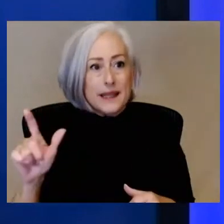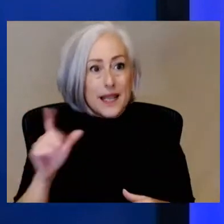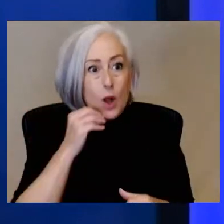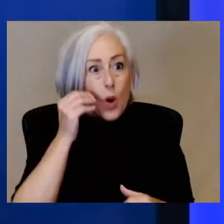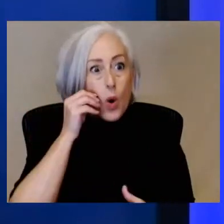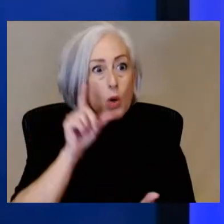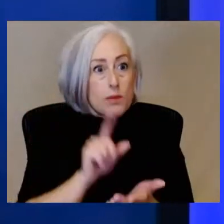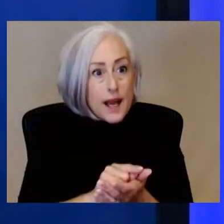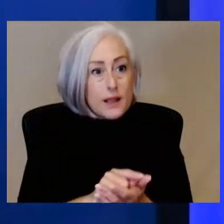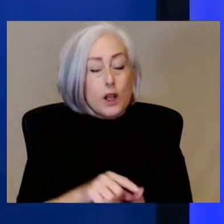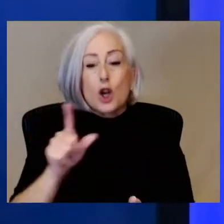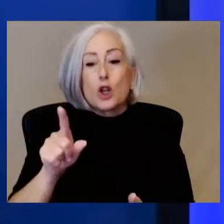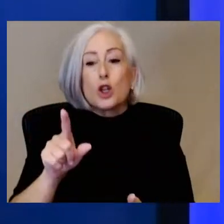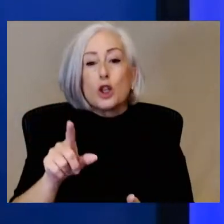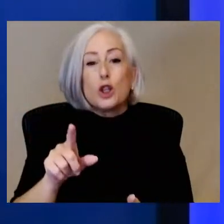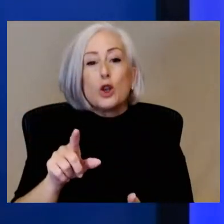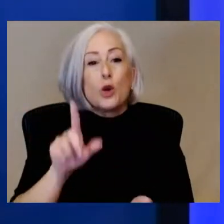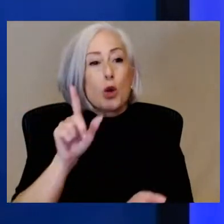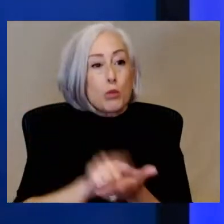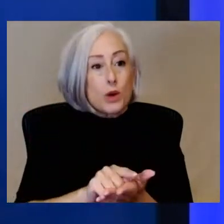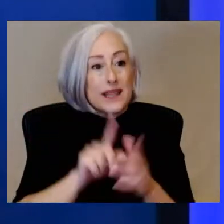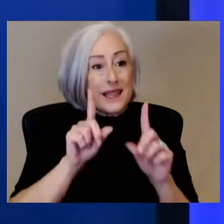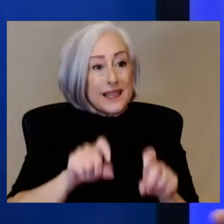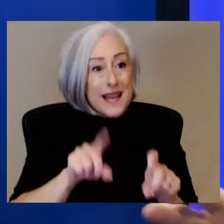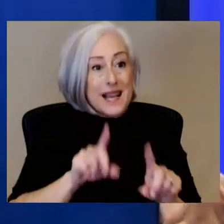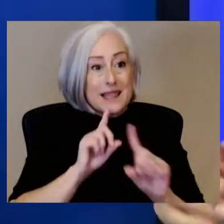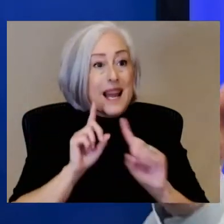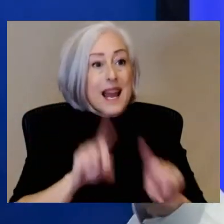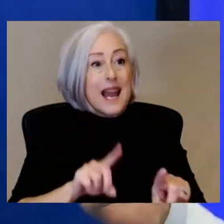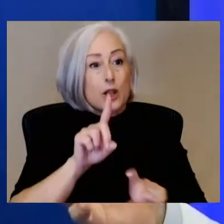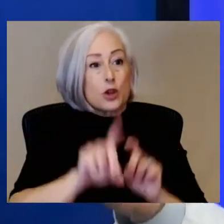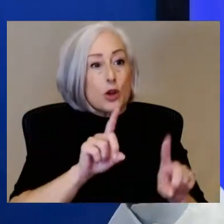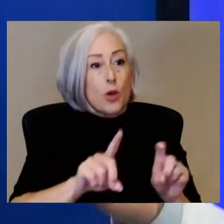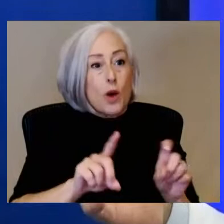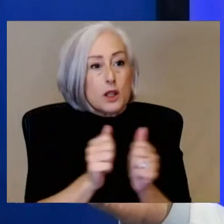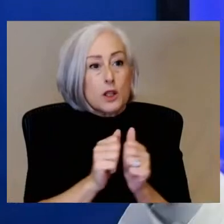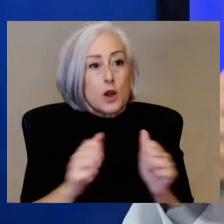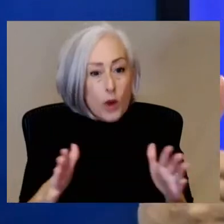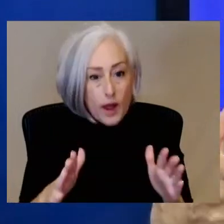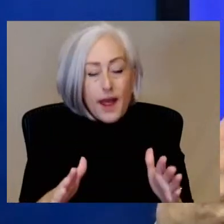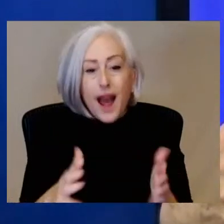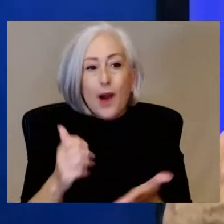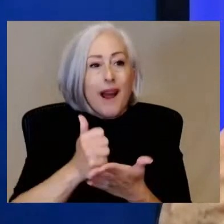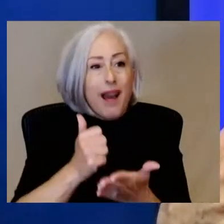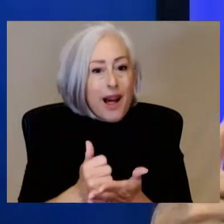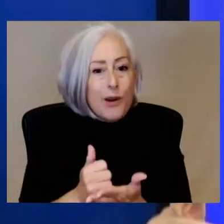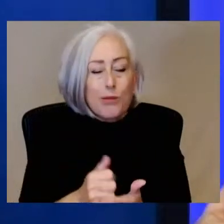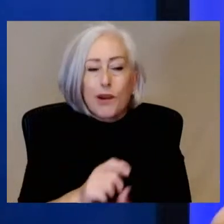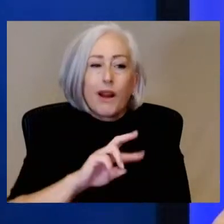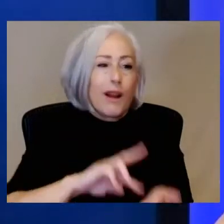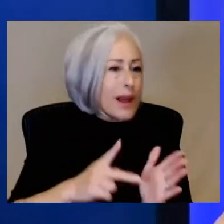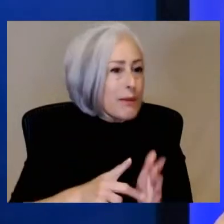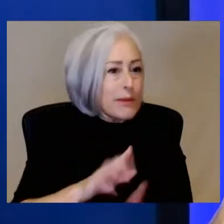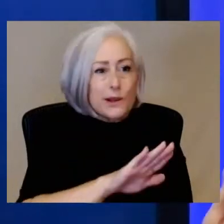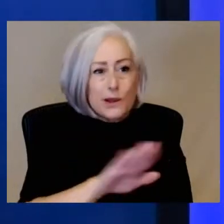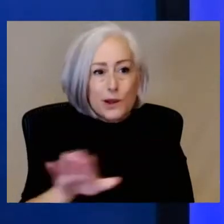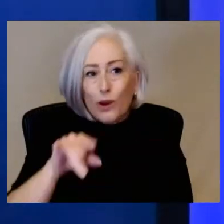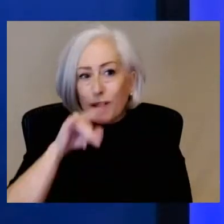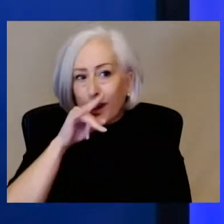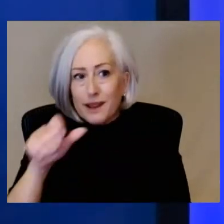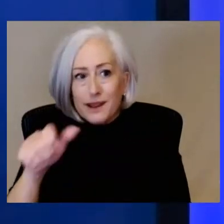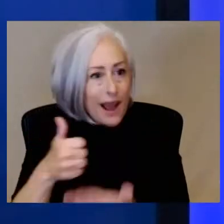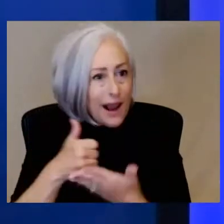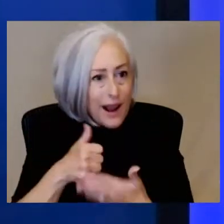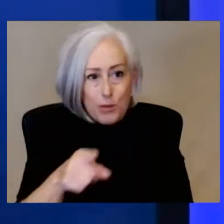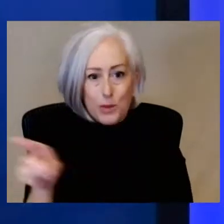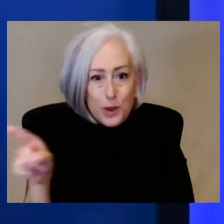test, answer the questions in ink without the help of others. So letting your 14-year-old, your 18-year-old, that doesn't score you, right? You got to do this by